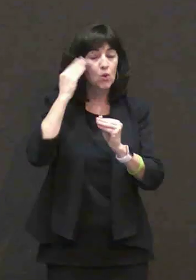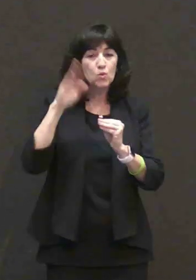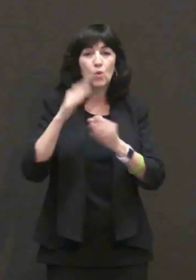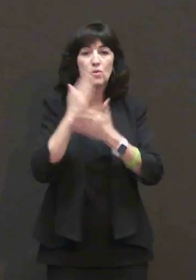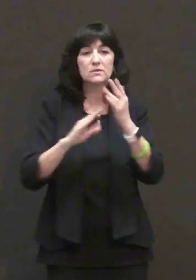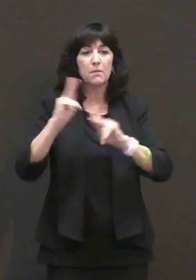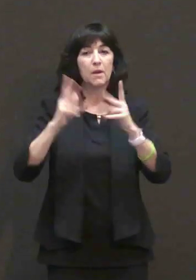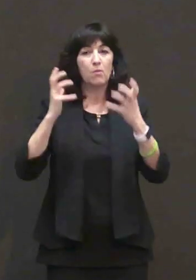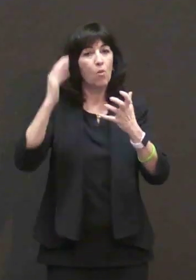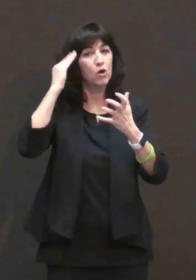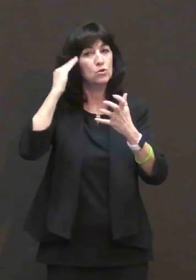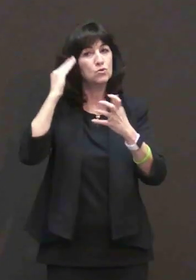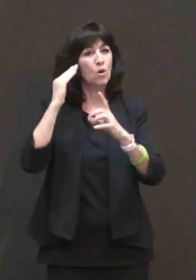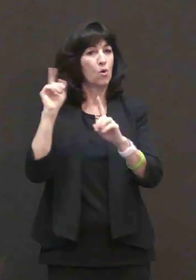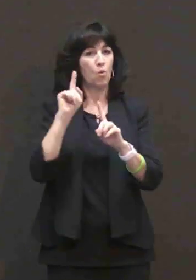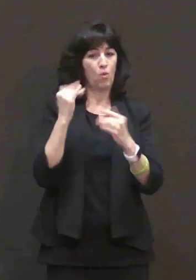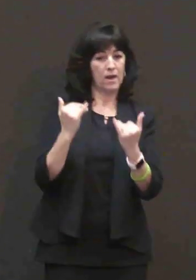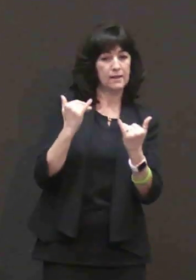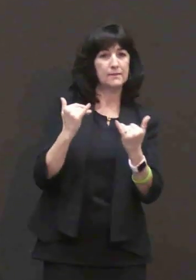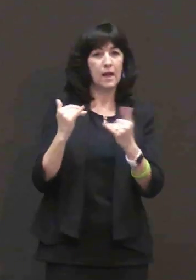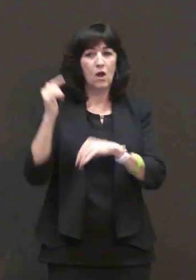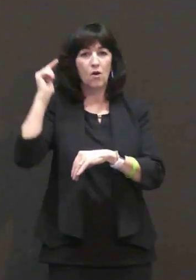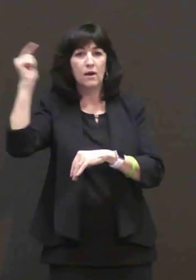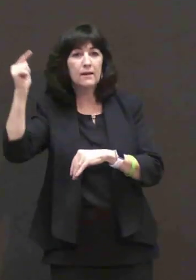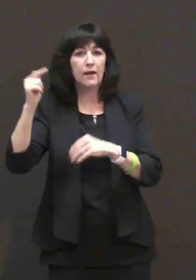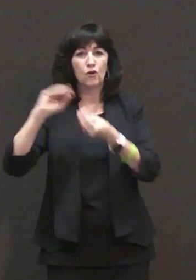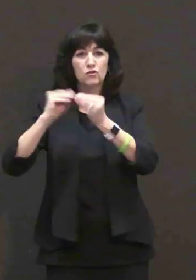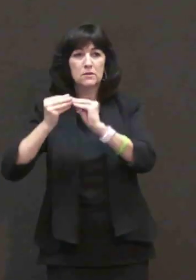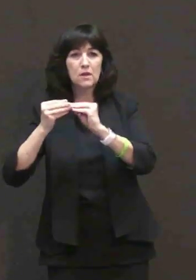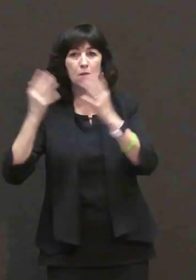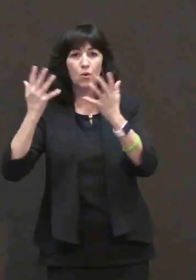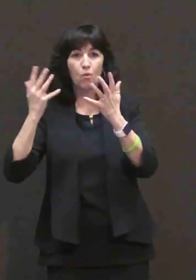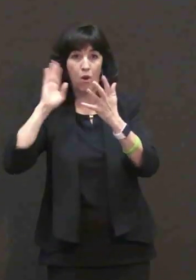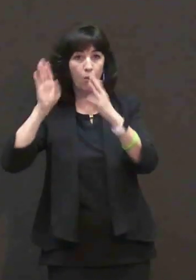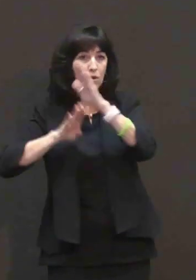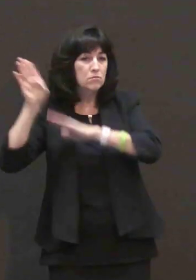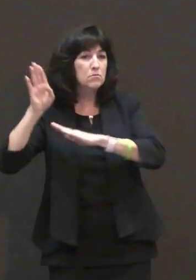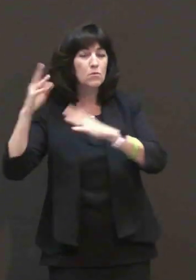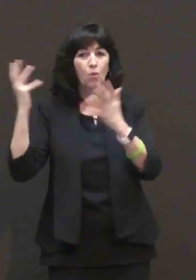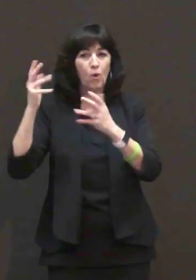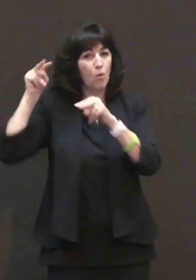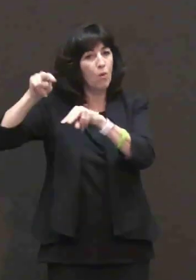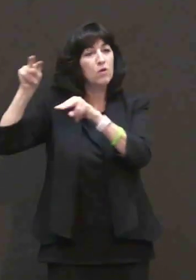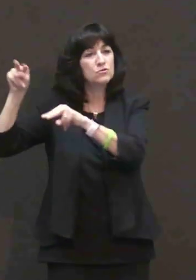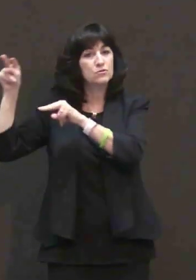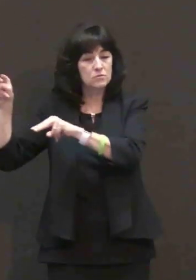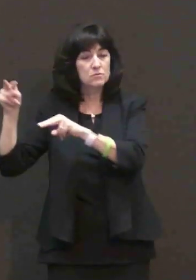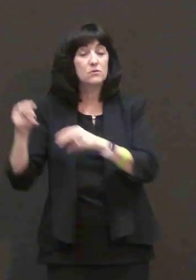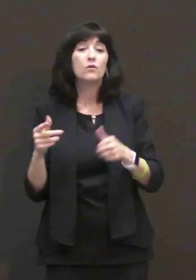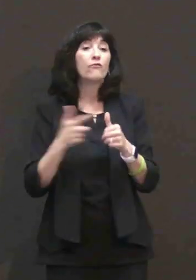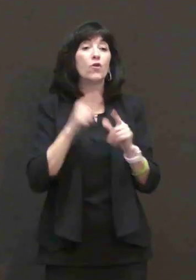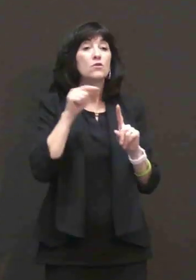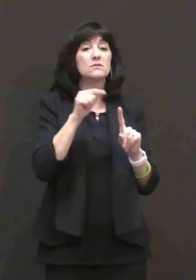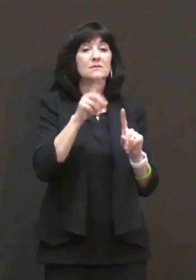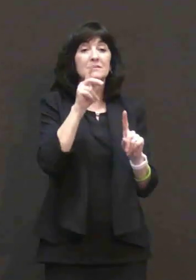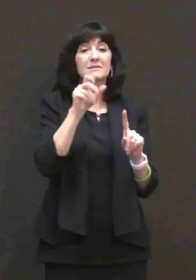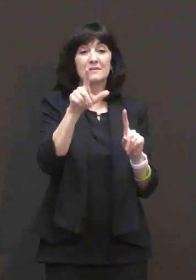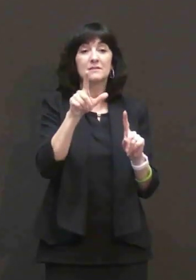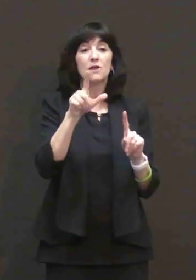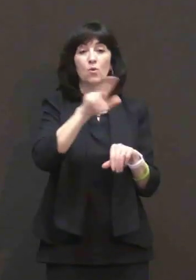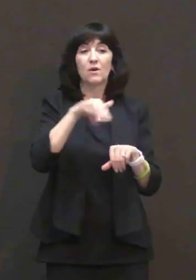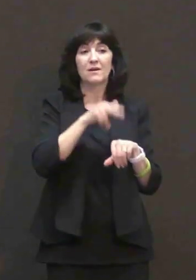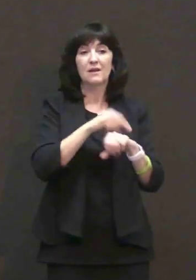is, where are we today, where are we going to be tomorrow and next week? We're watching that very closely. First of all, the Delaware National Guard has been an